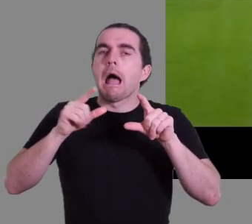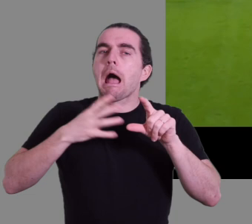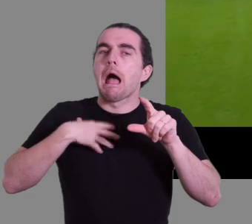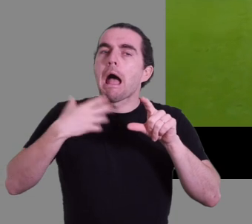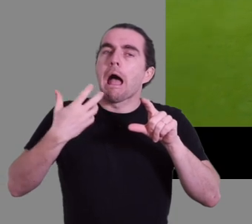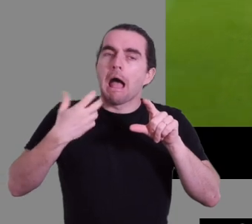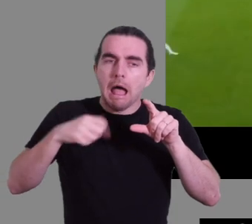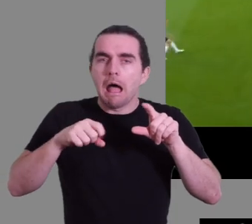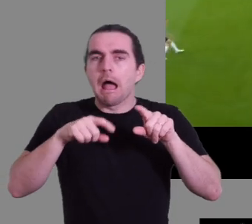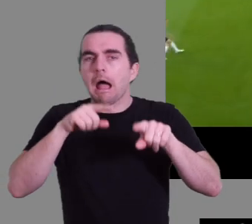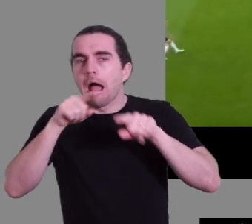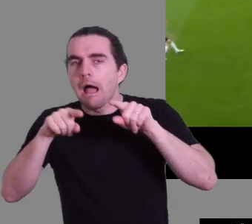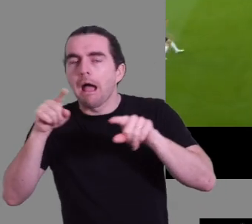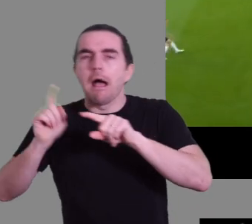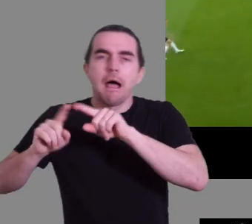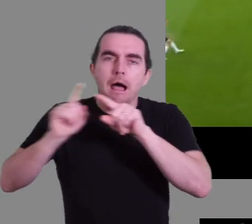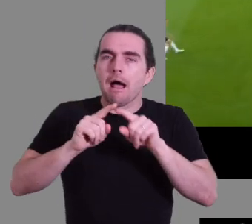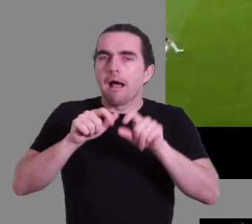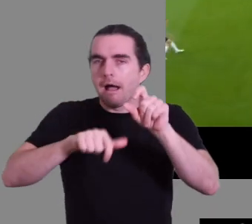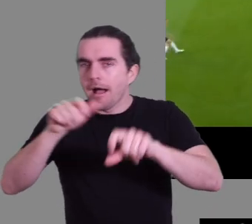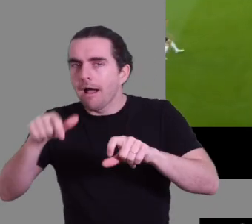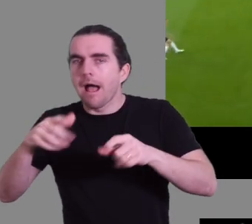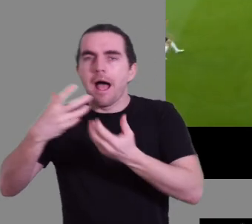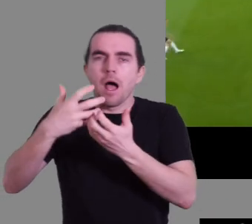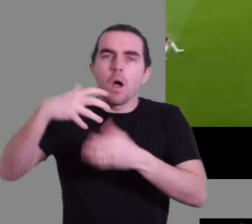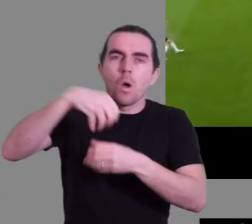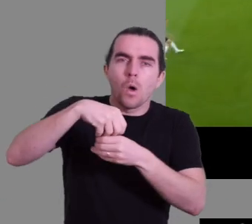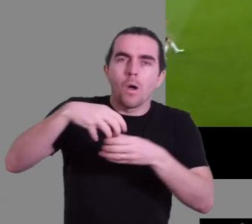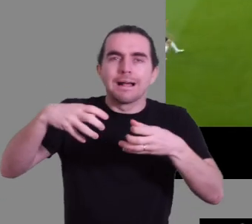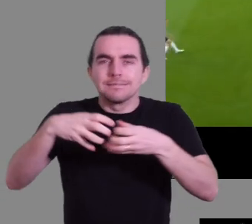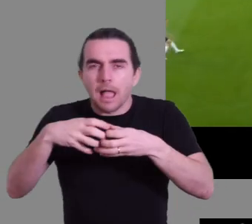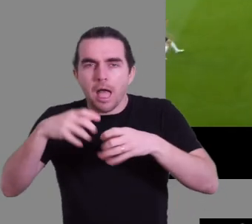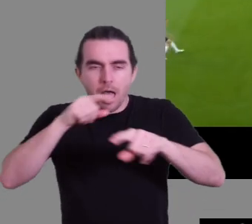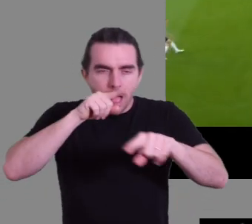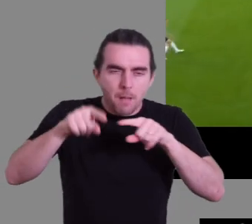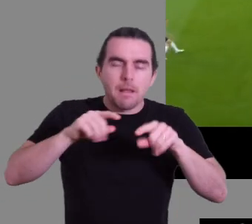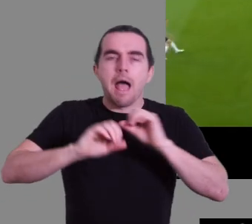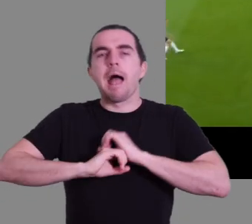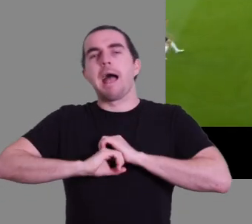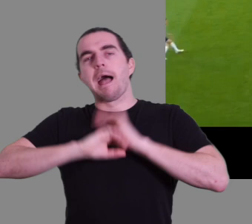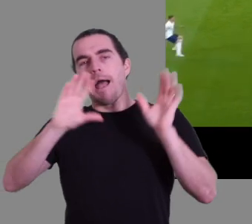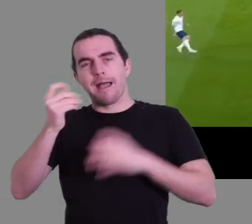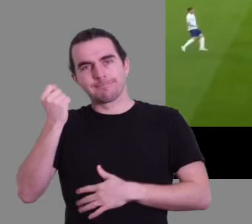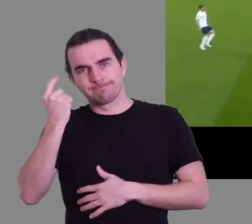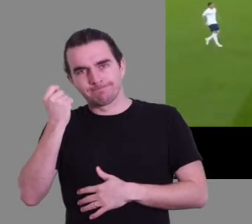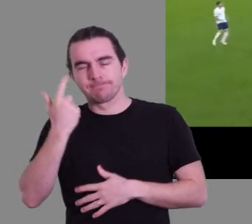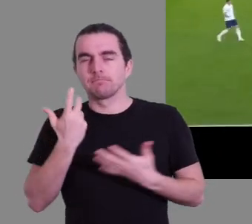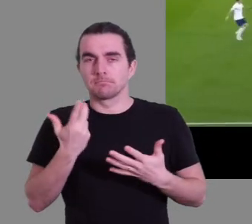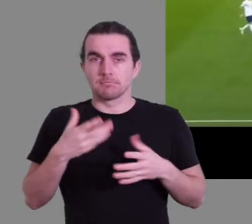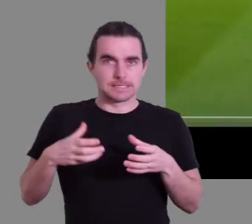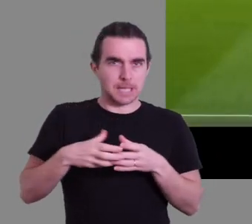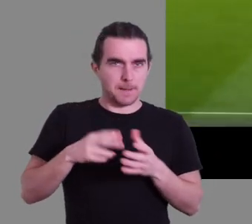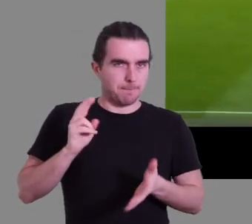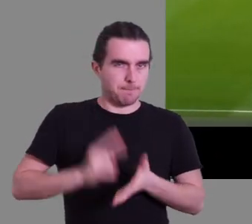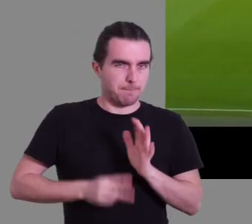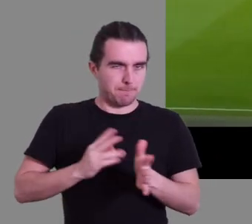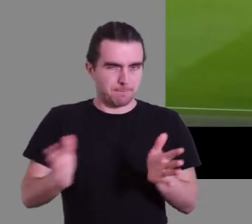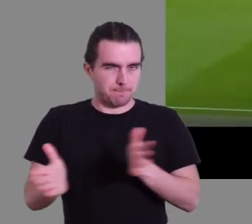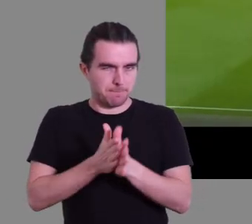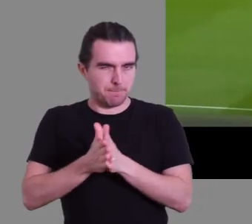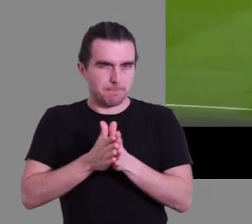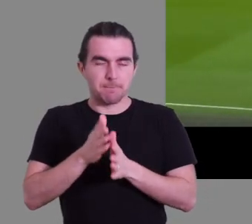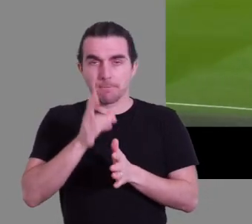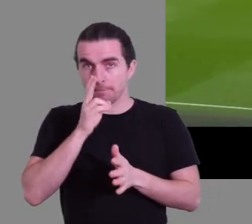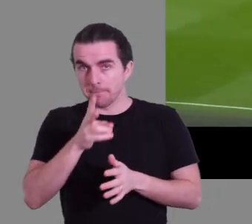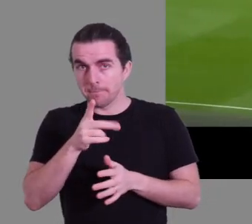really focus on the individuals and then put it back into the team tactics. Yeah.